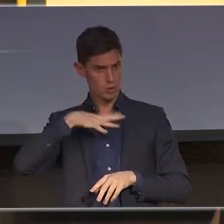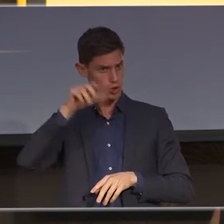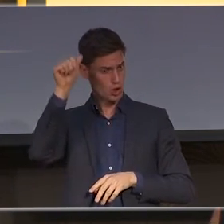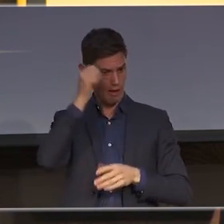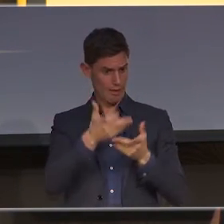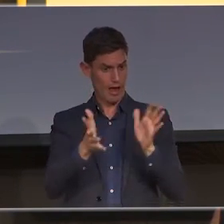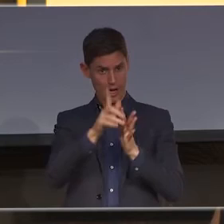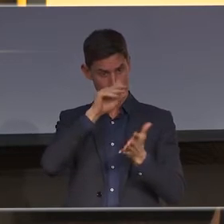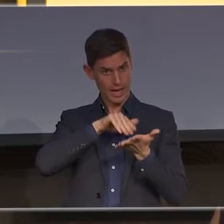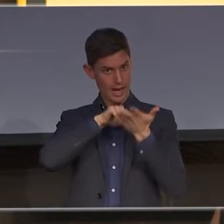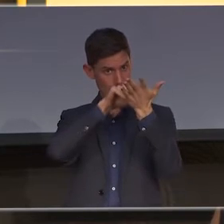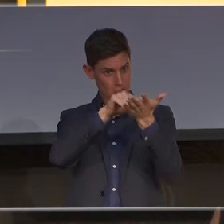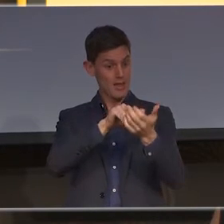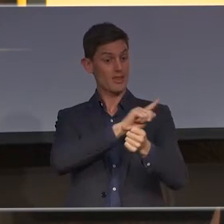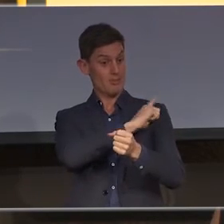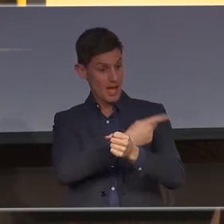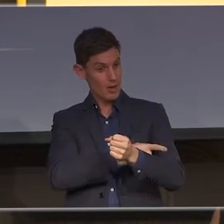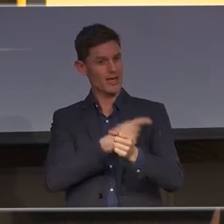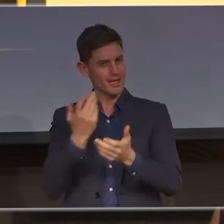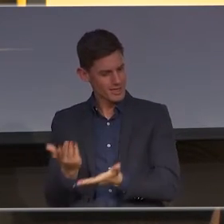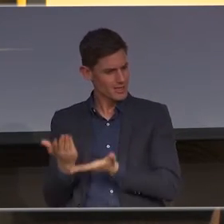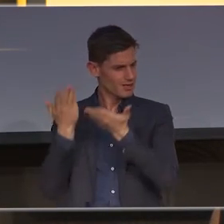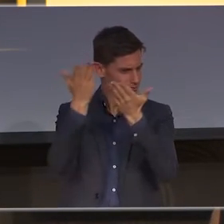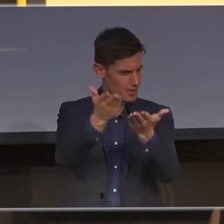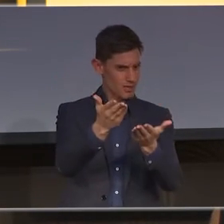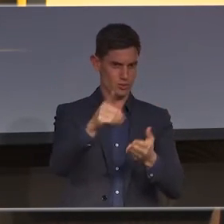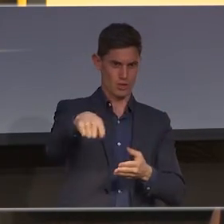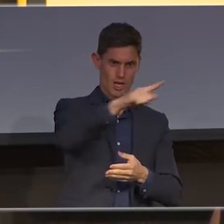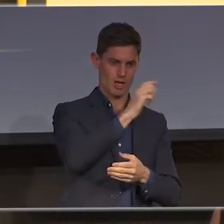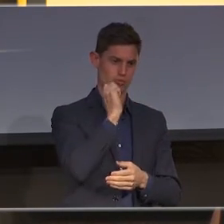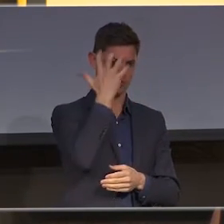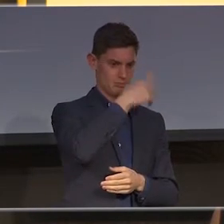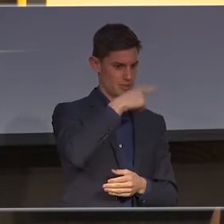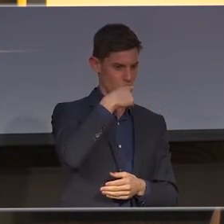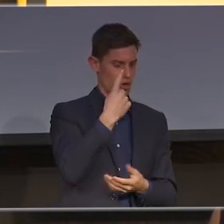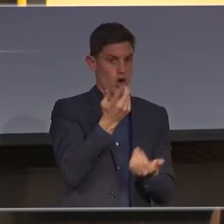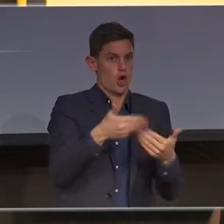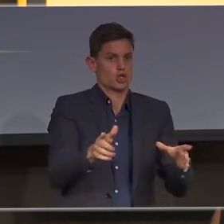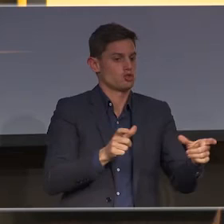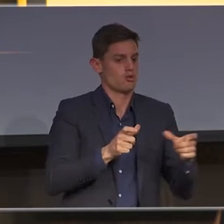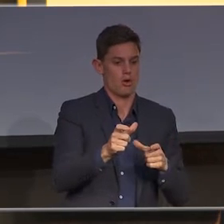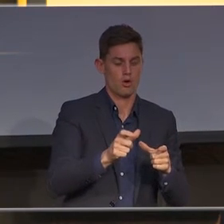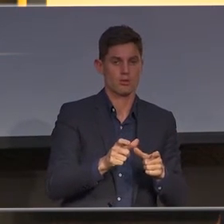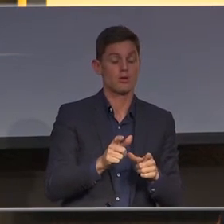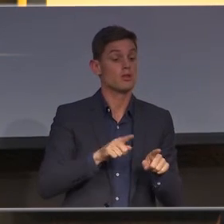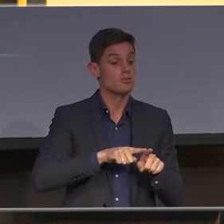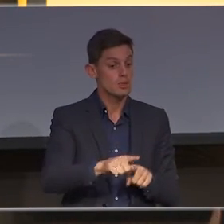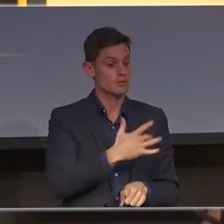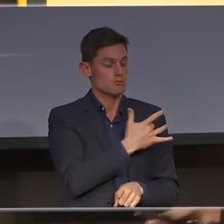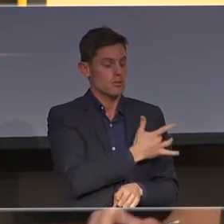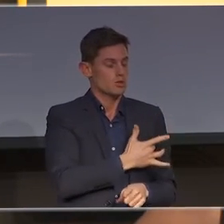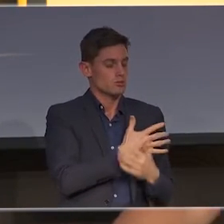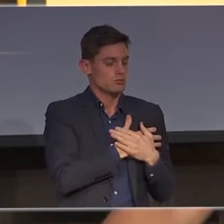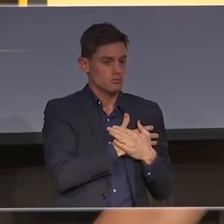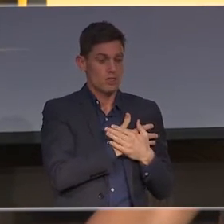help get the power back into the hands of those who had lost control over their own lives. It was one of the most emotional gatherings